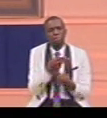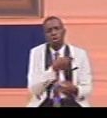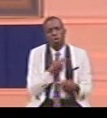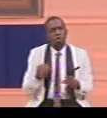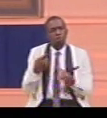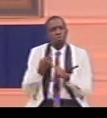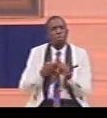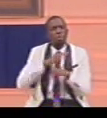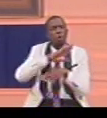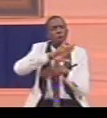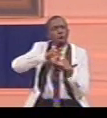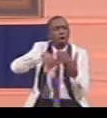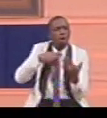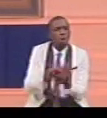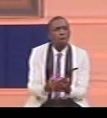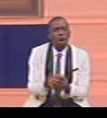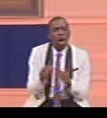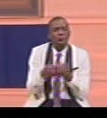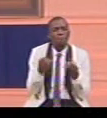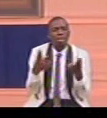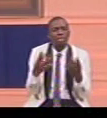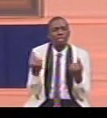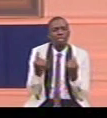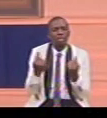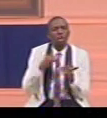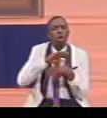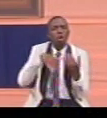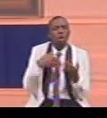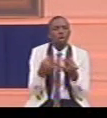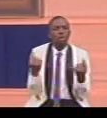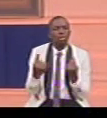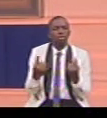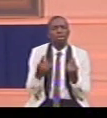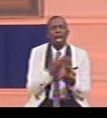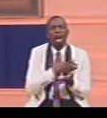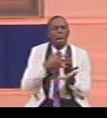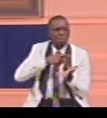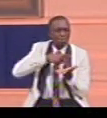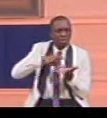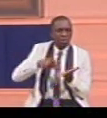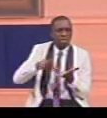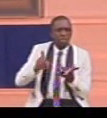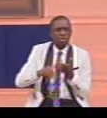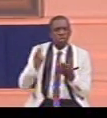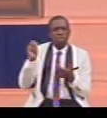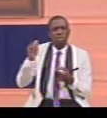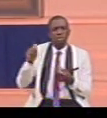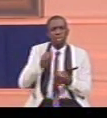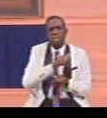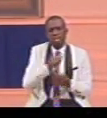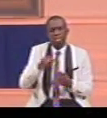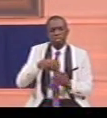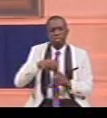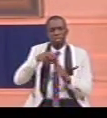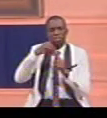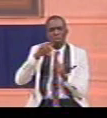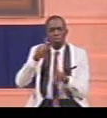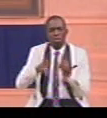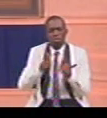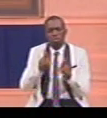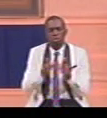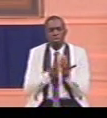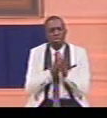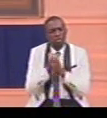unto himself a peculiar people the loss of Good Works look up here when you have